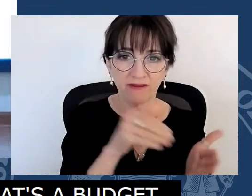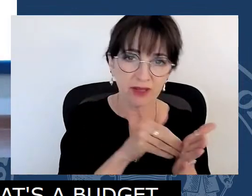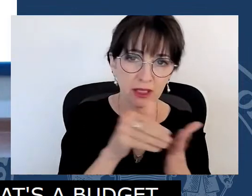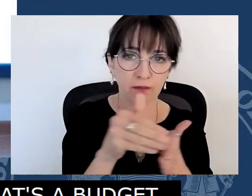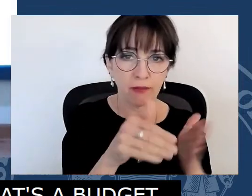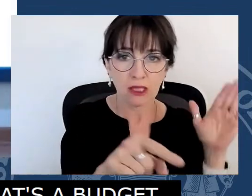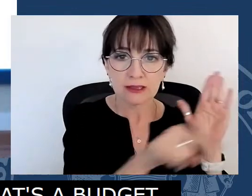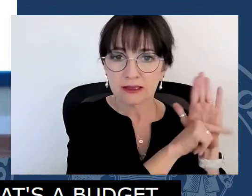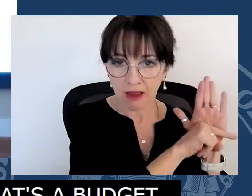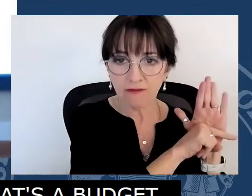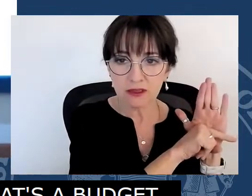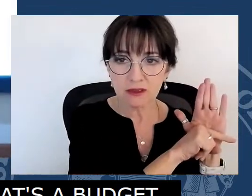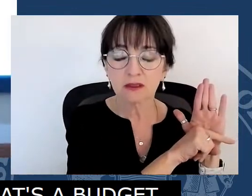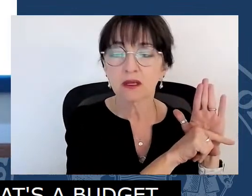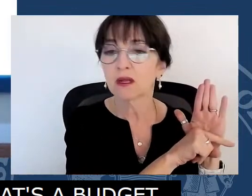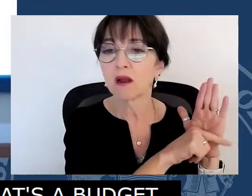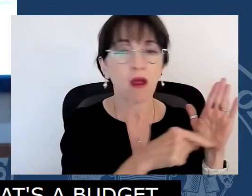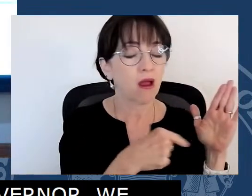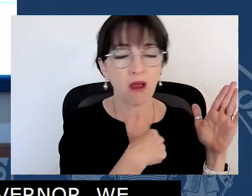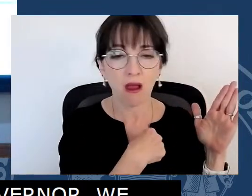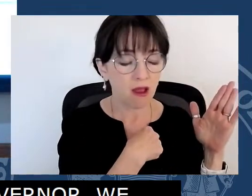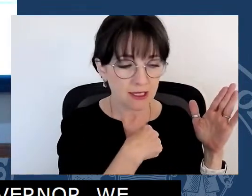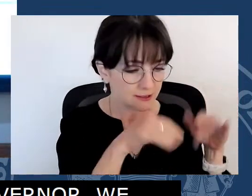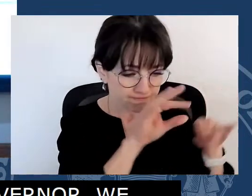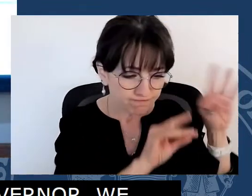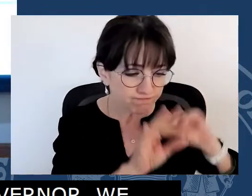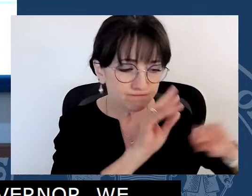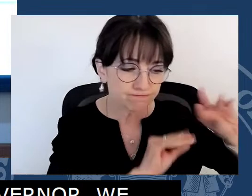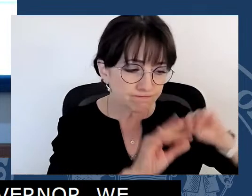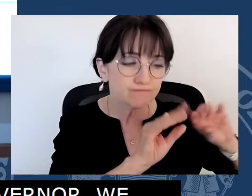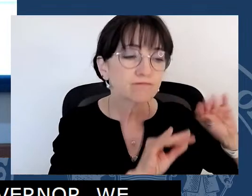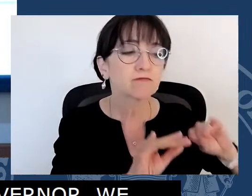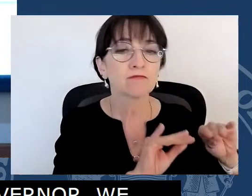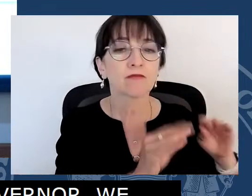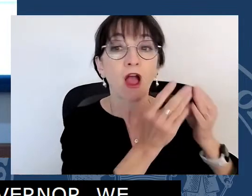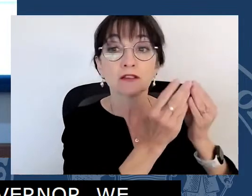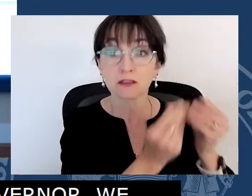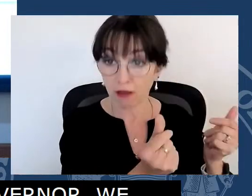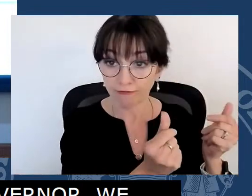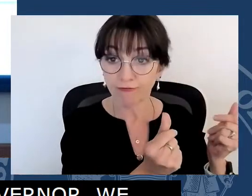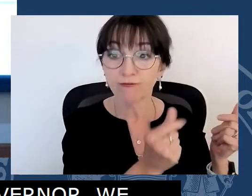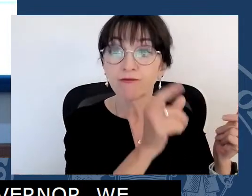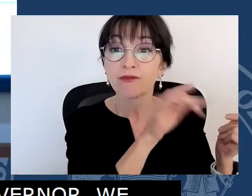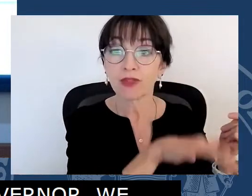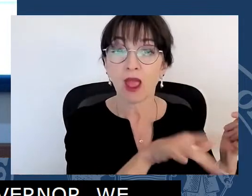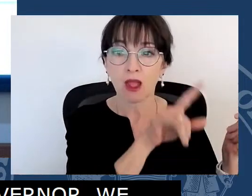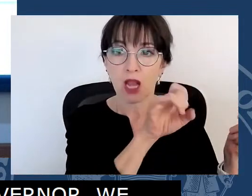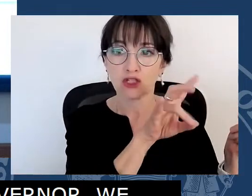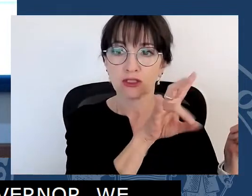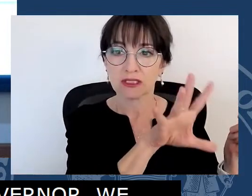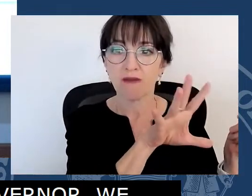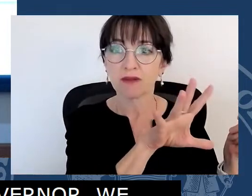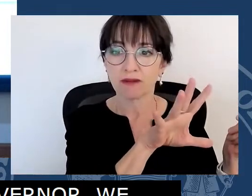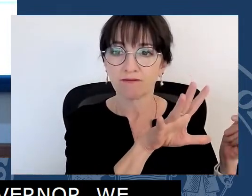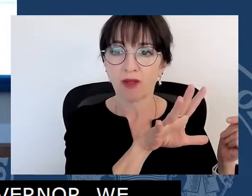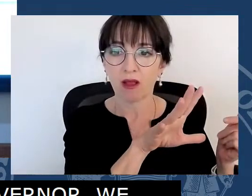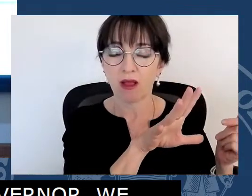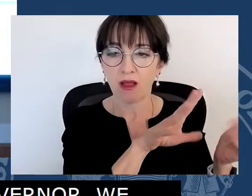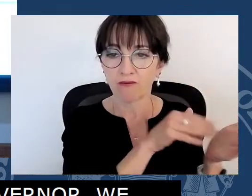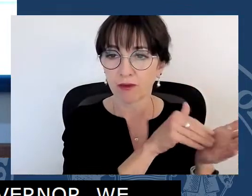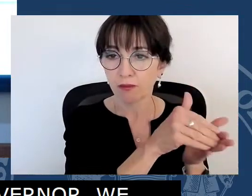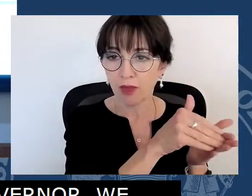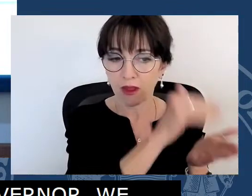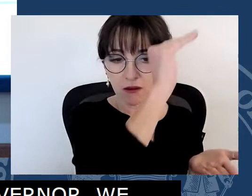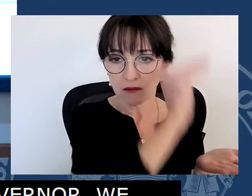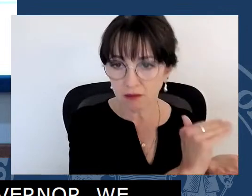that, so, you know, 175 million or so. Now we have a budget stabilization fund in